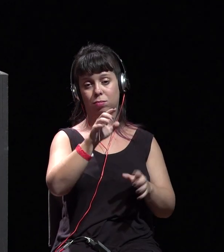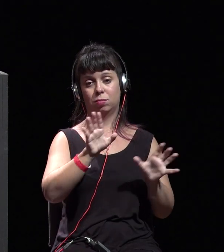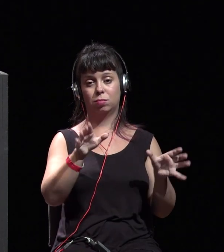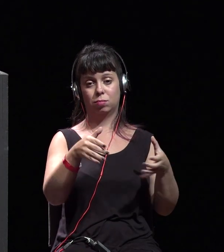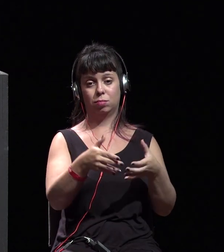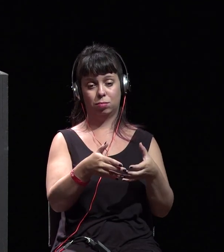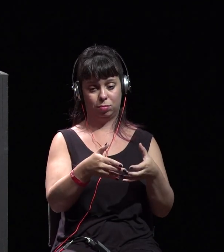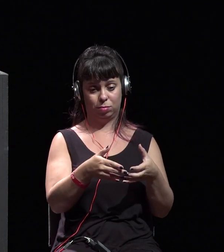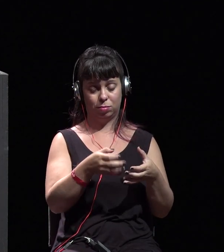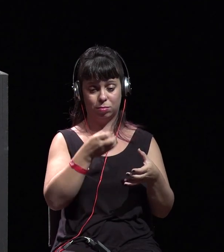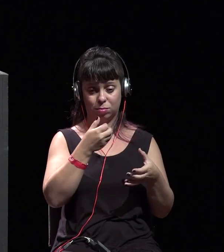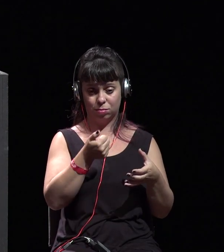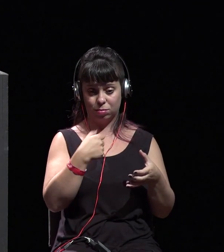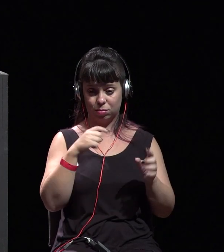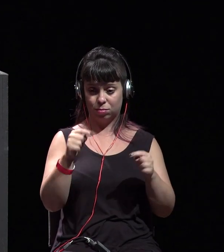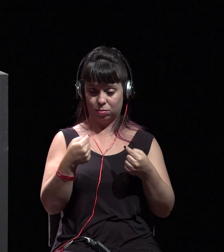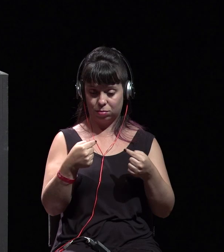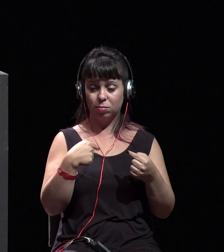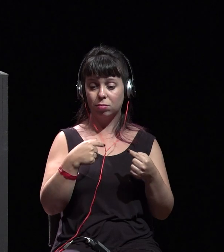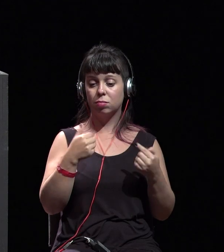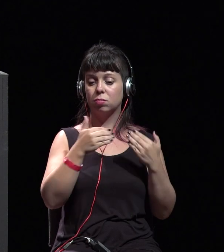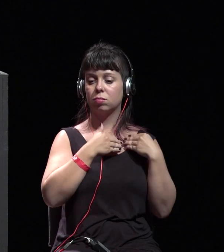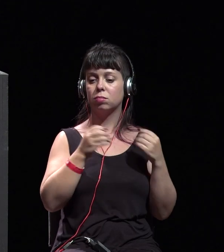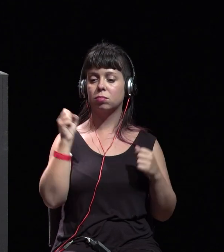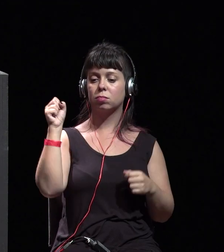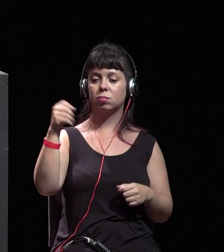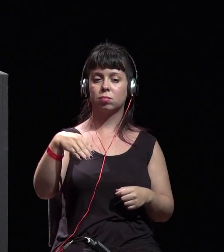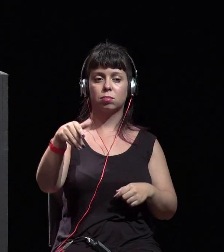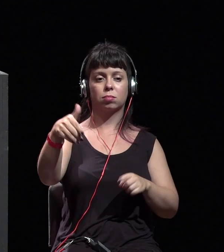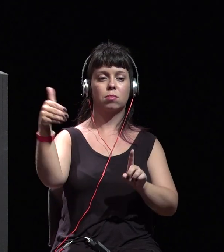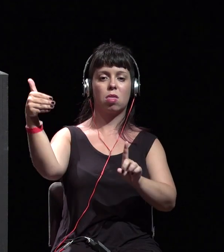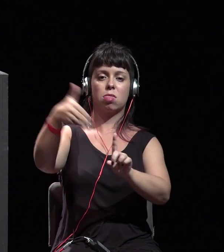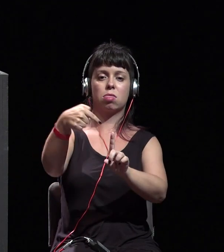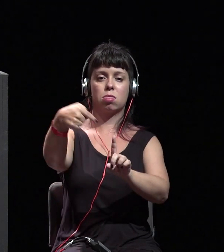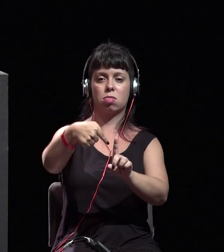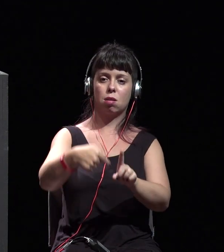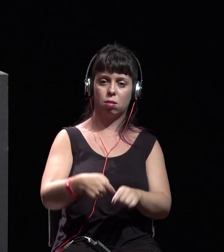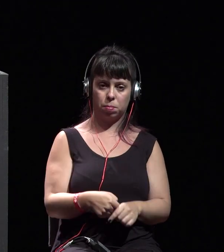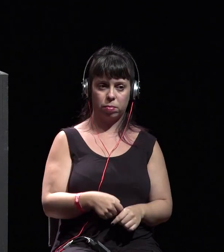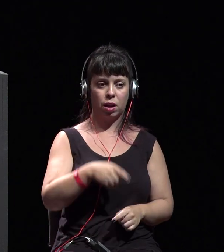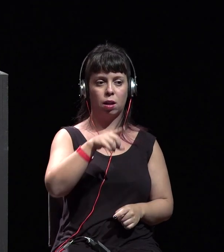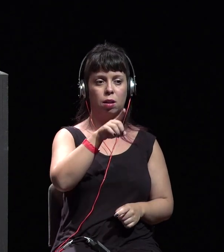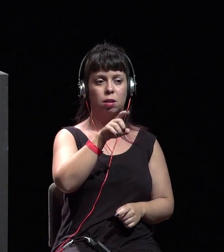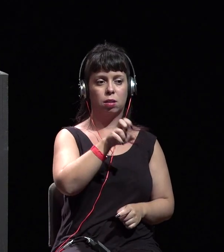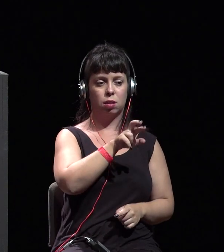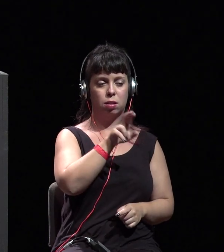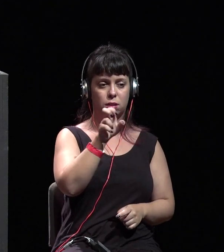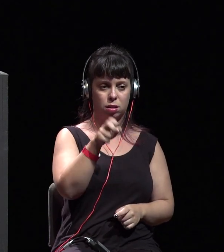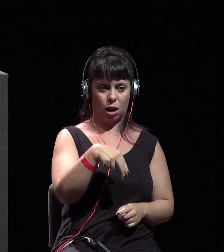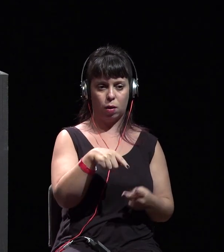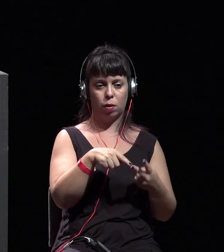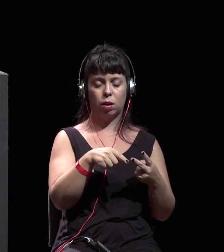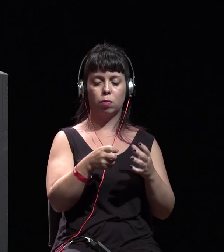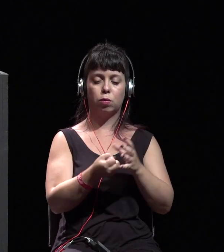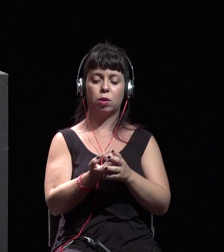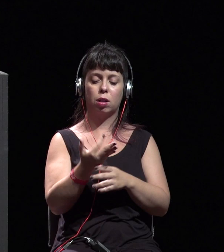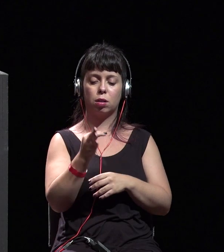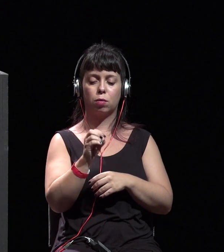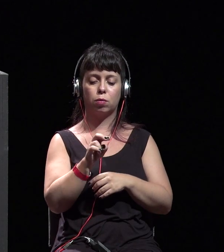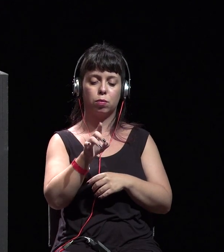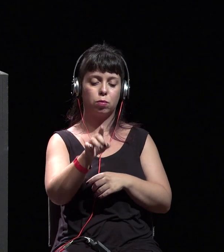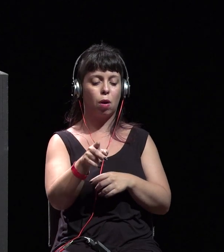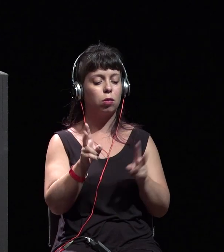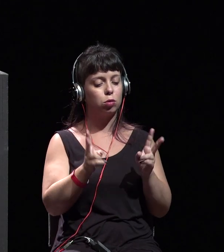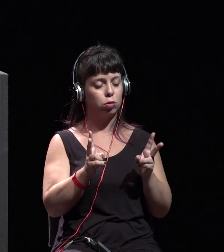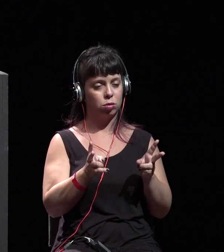account. Darren Walker and the Ford Foundation falls into this category. Even after Warren Kanders' resignation, he falls into this category. So what does